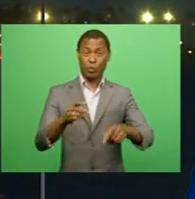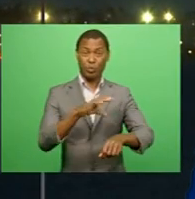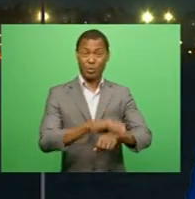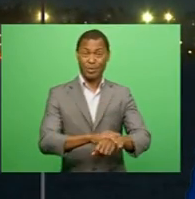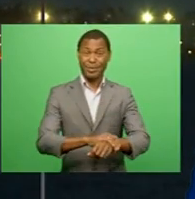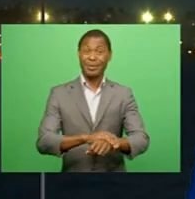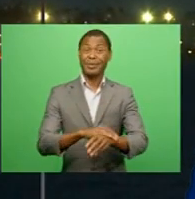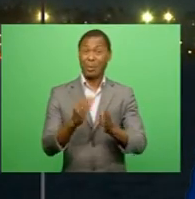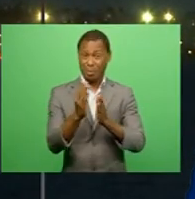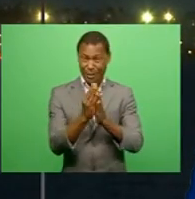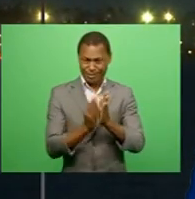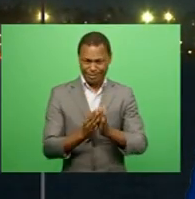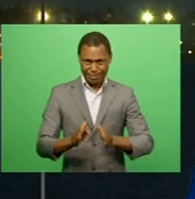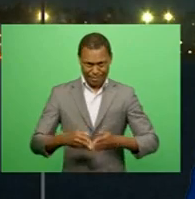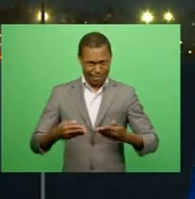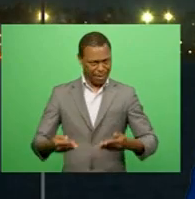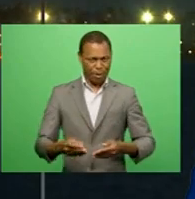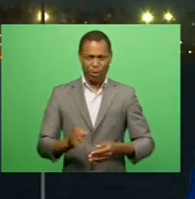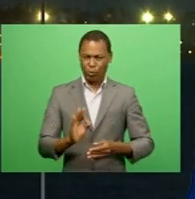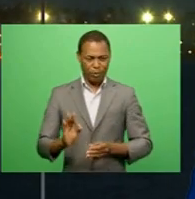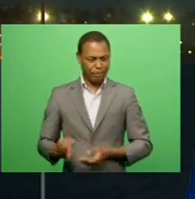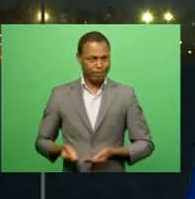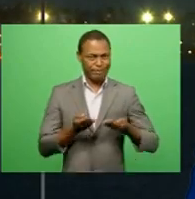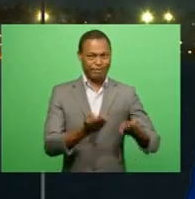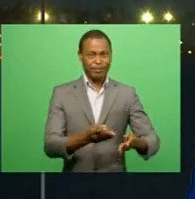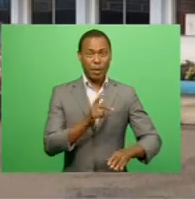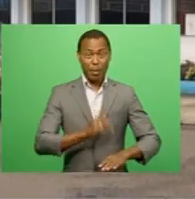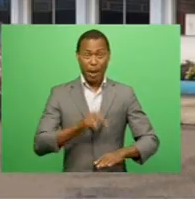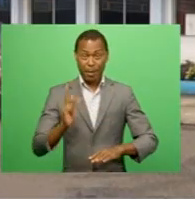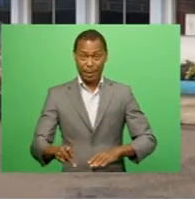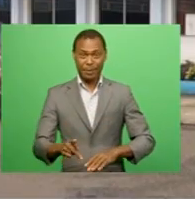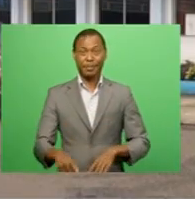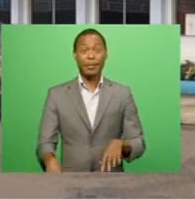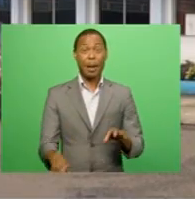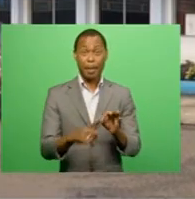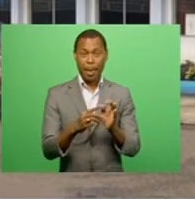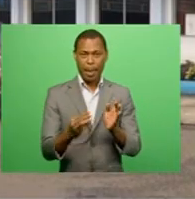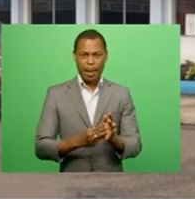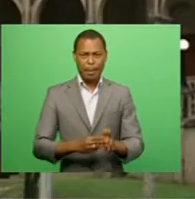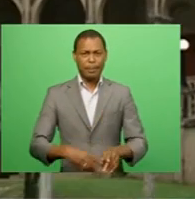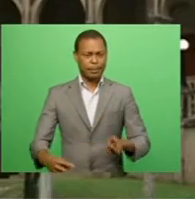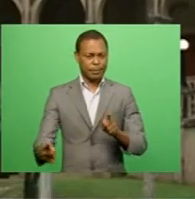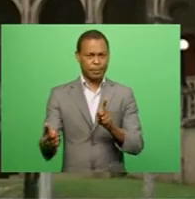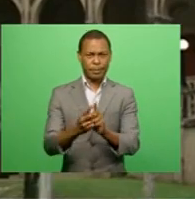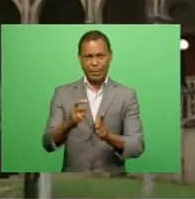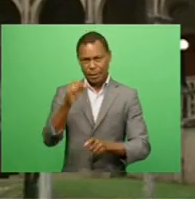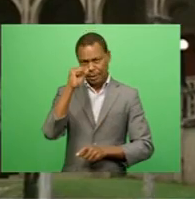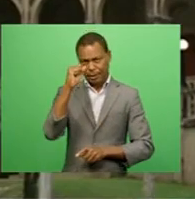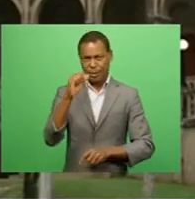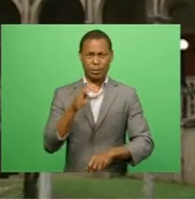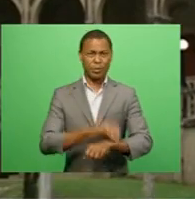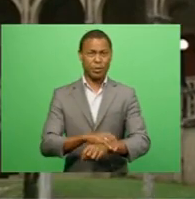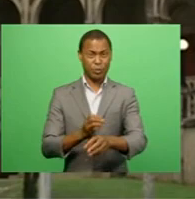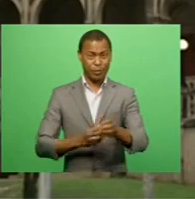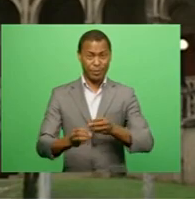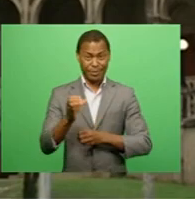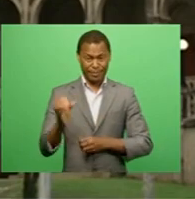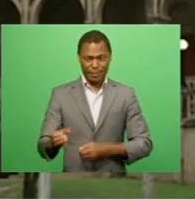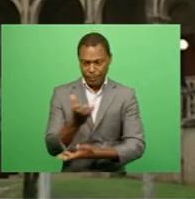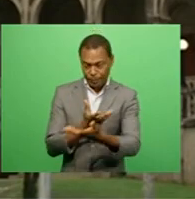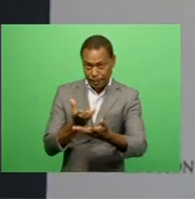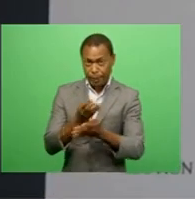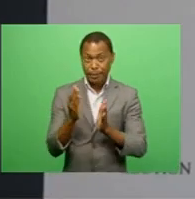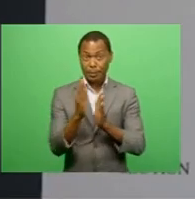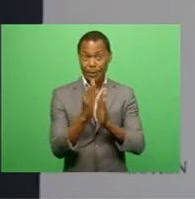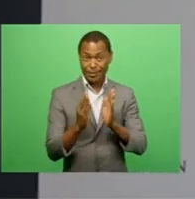in its current form will not go to Parliament. The Prime Minister met with senior police officers today to discuss the bill.